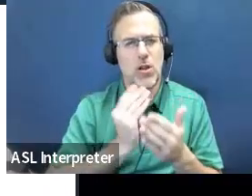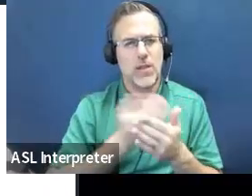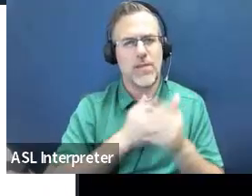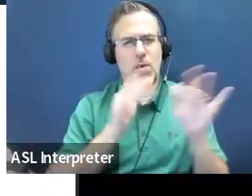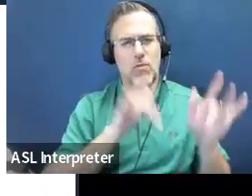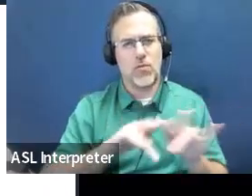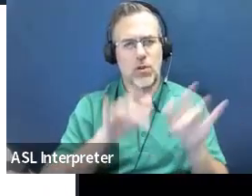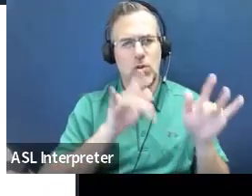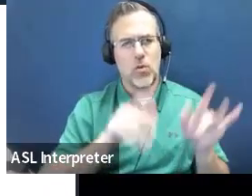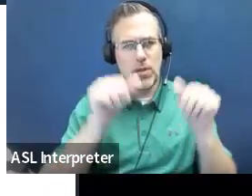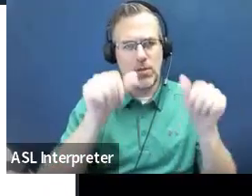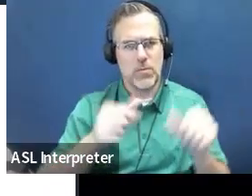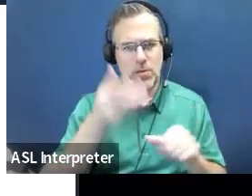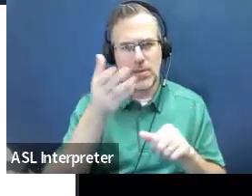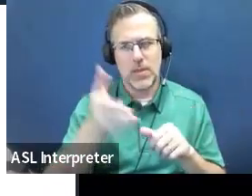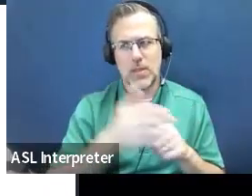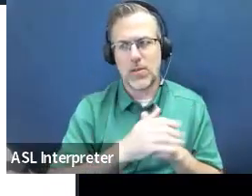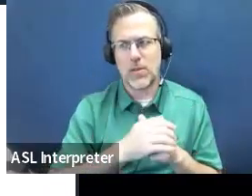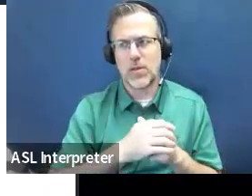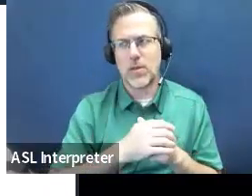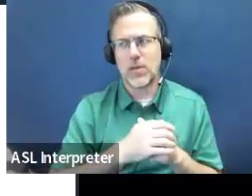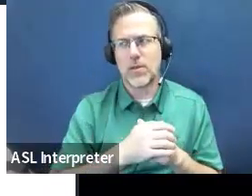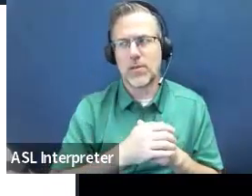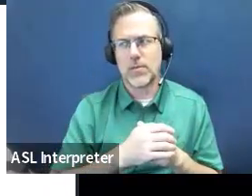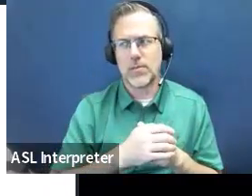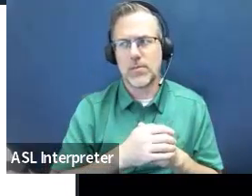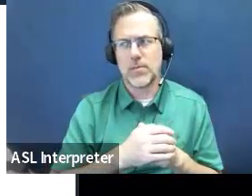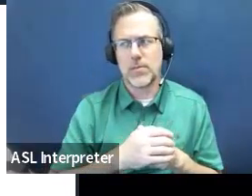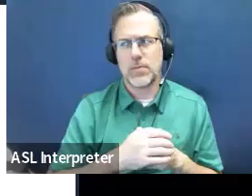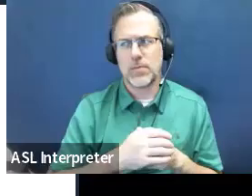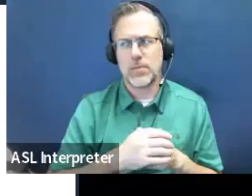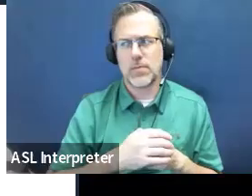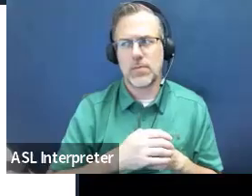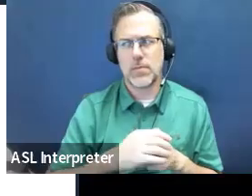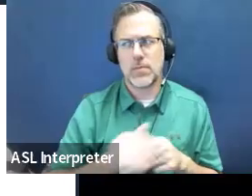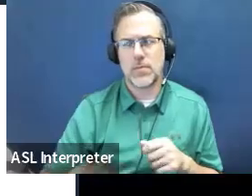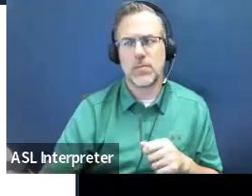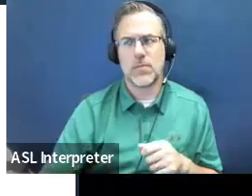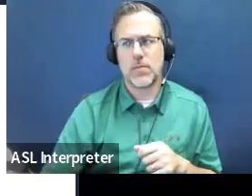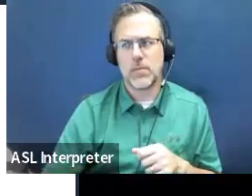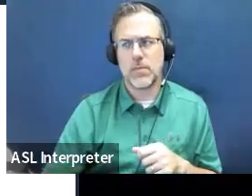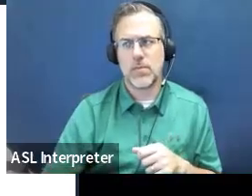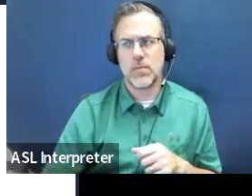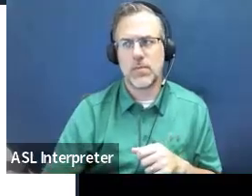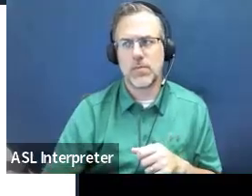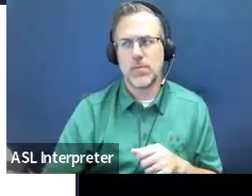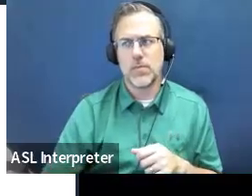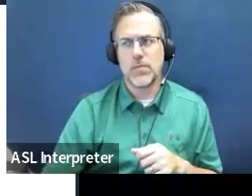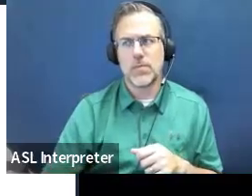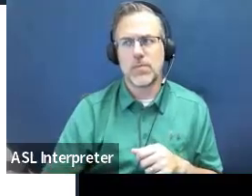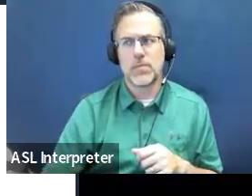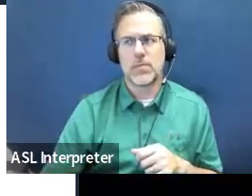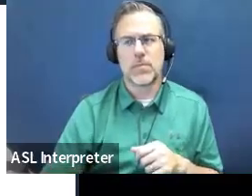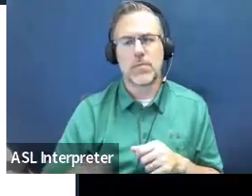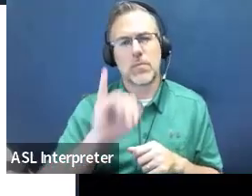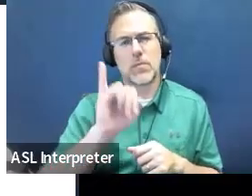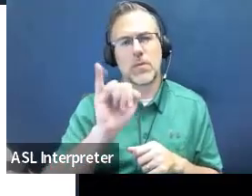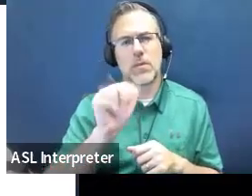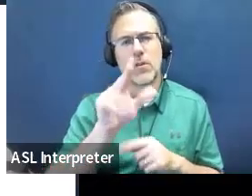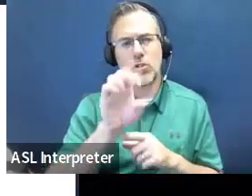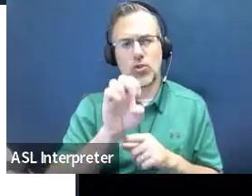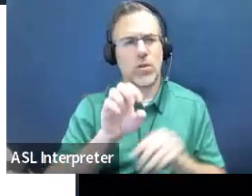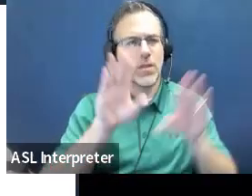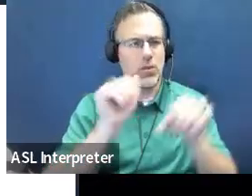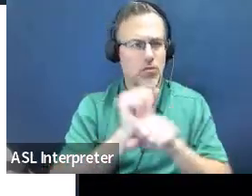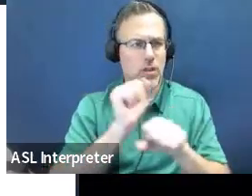go. Excuse me, Julie does an amazing job of getting these edited and ready to be put up on the